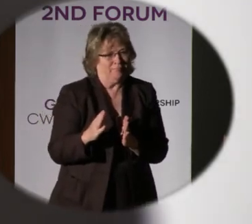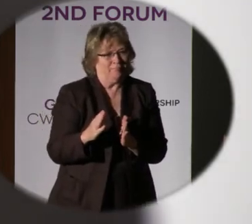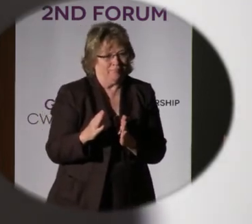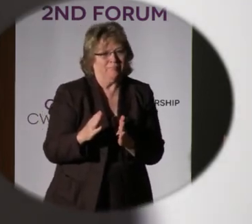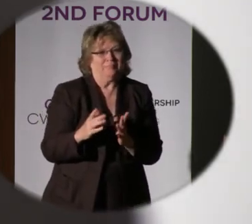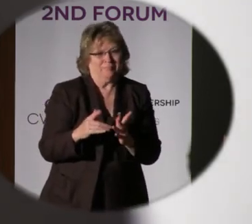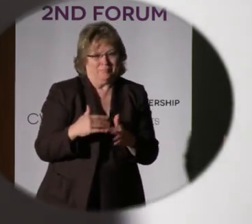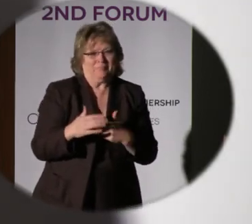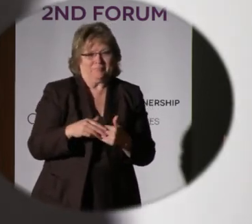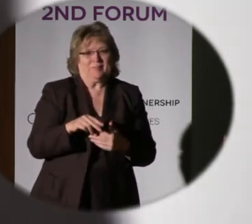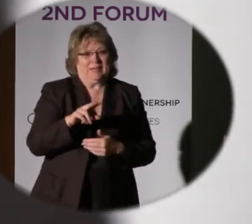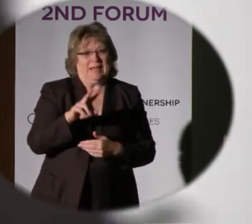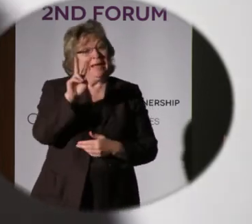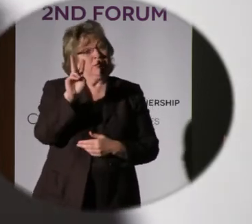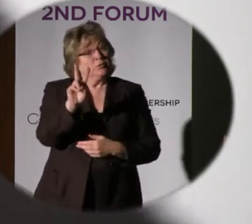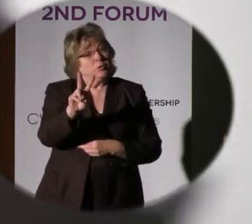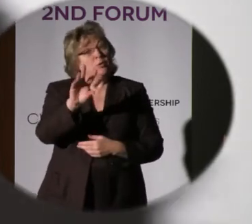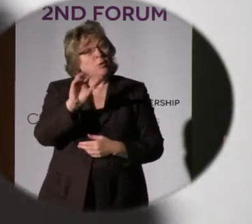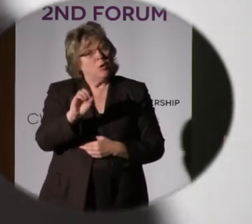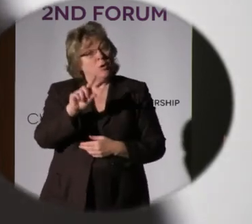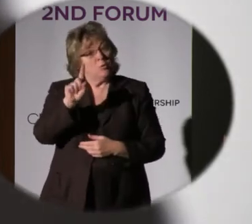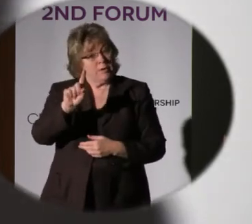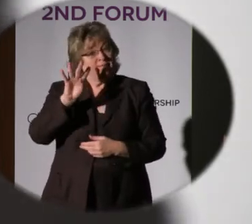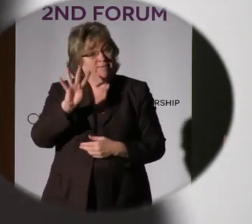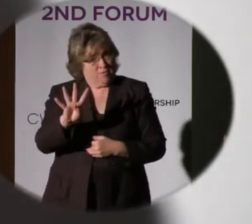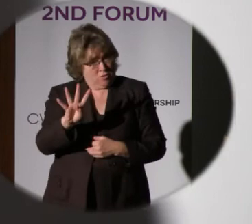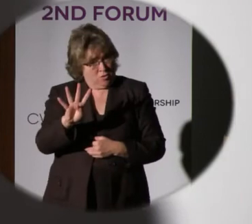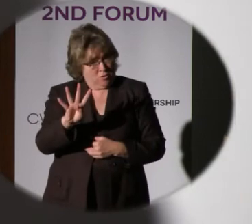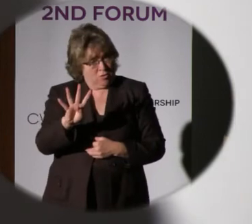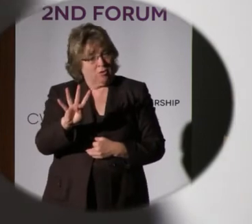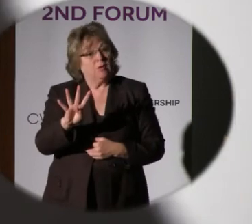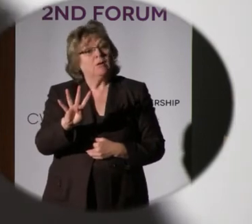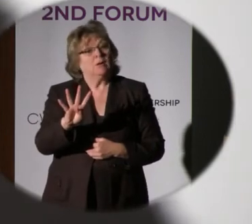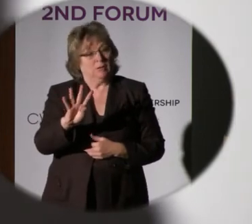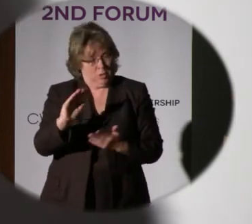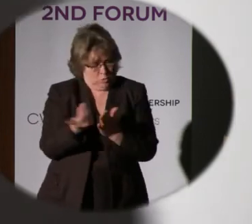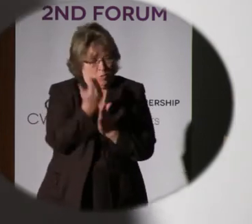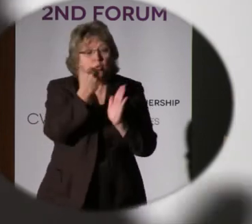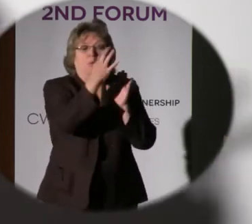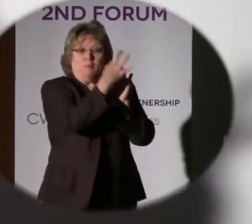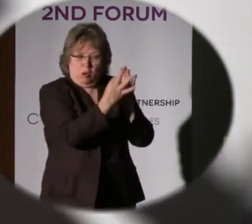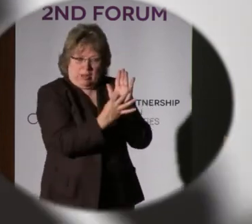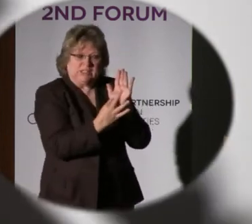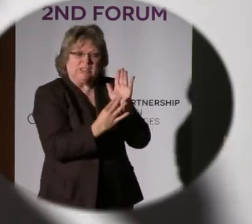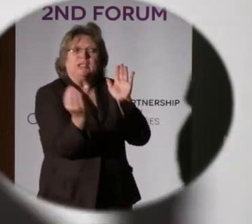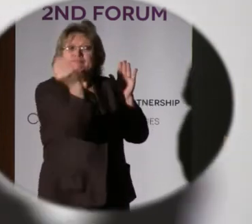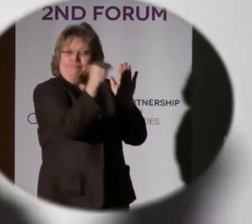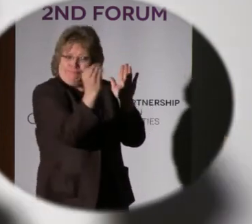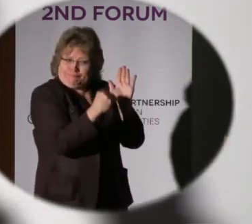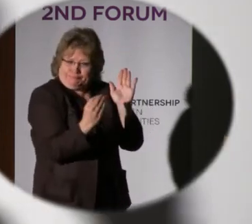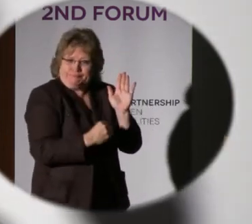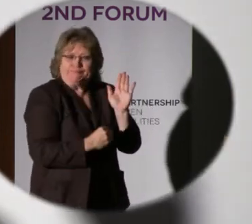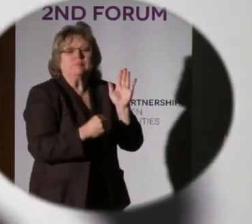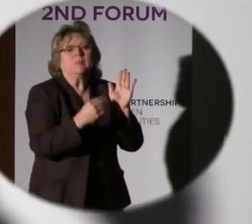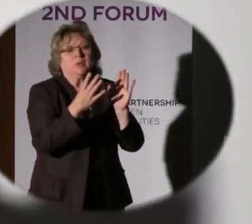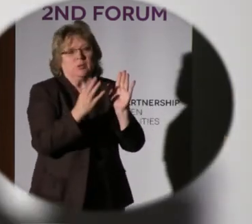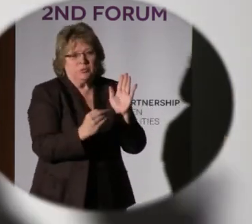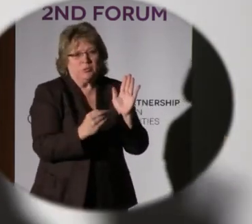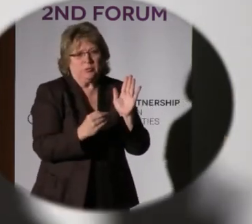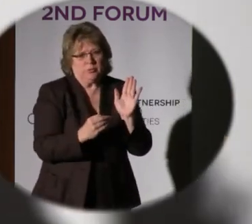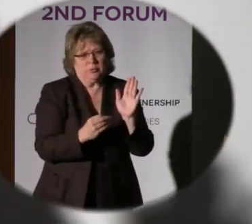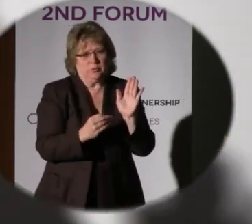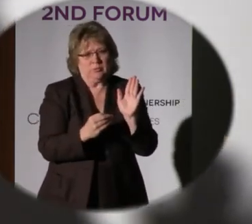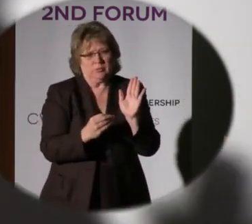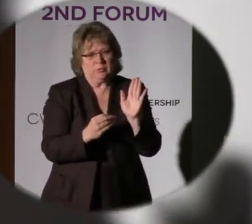law on adoption in 2010, and some policy on the social allowance,